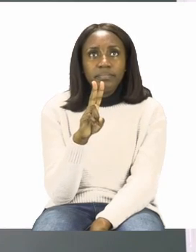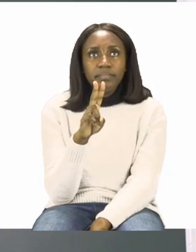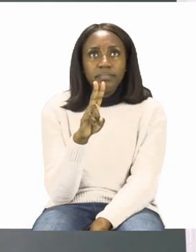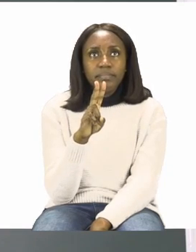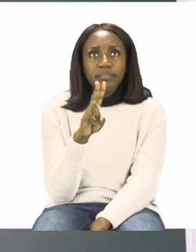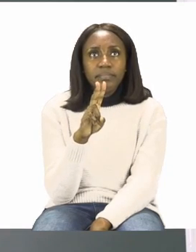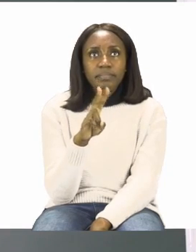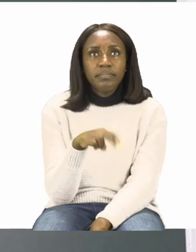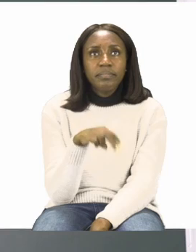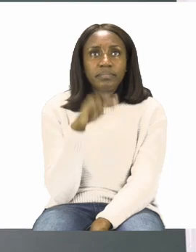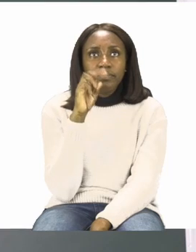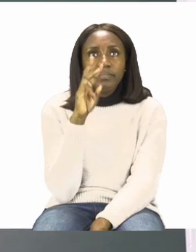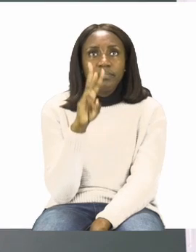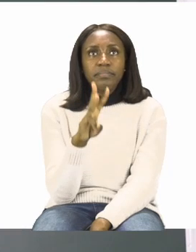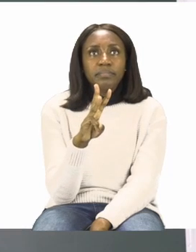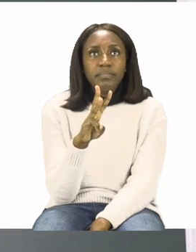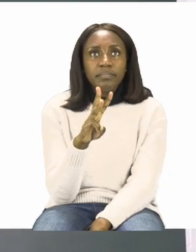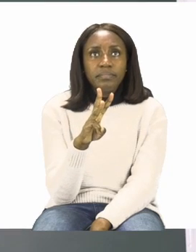2,